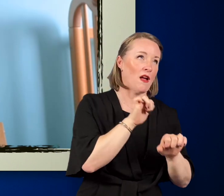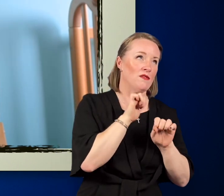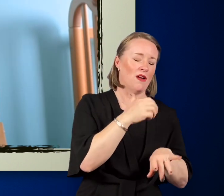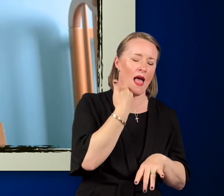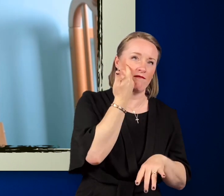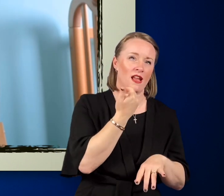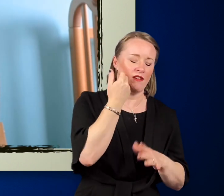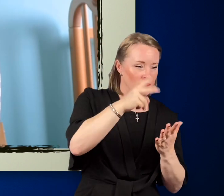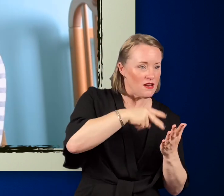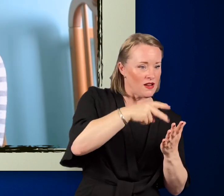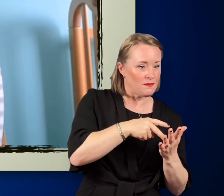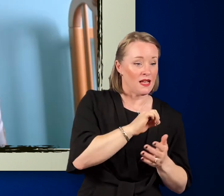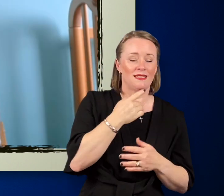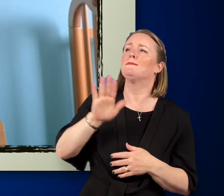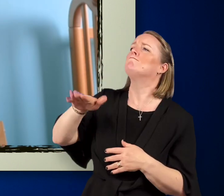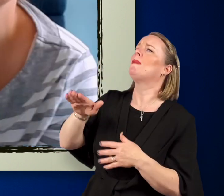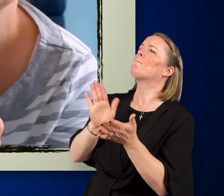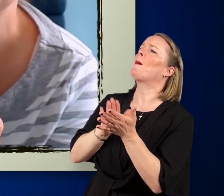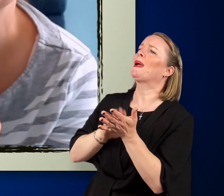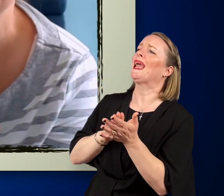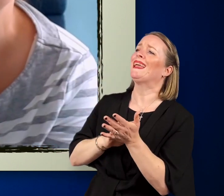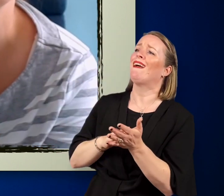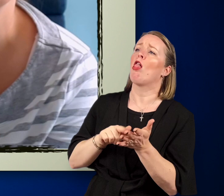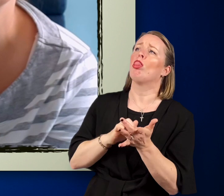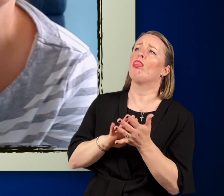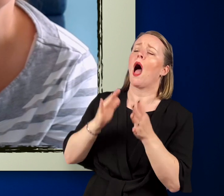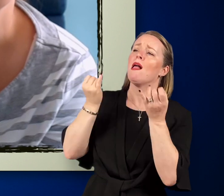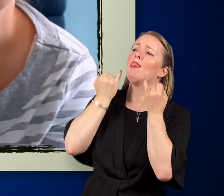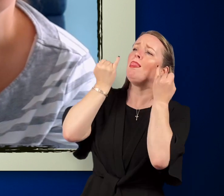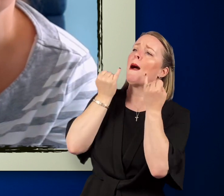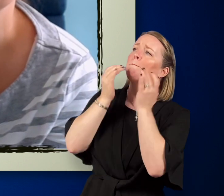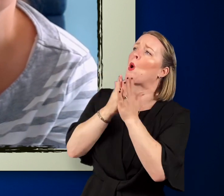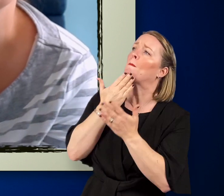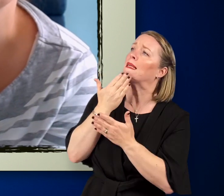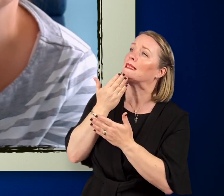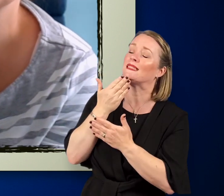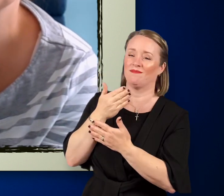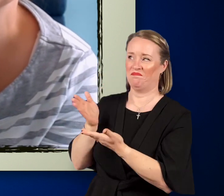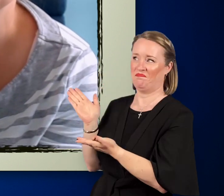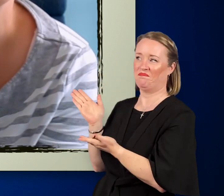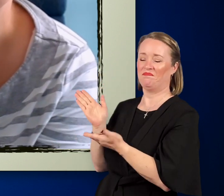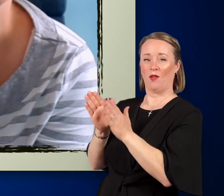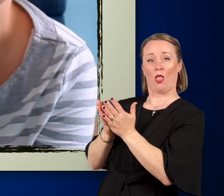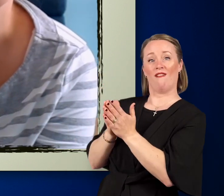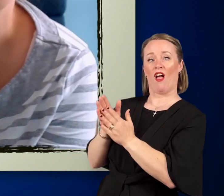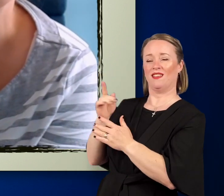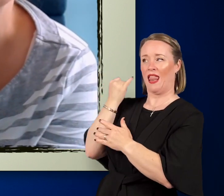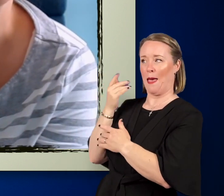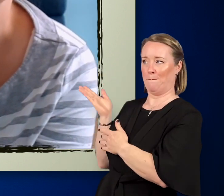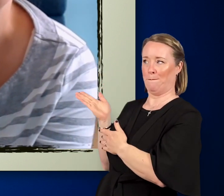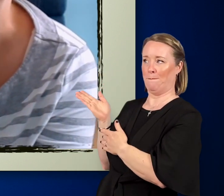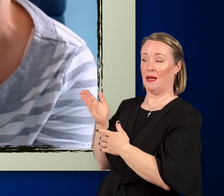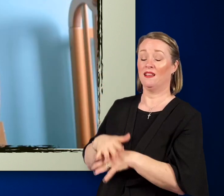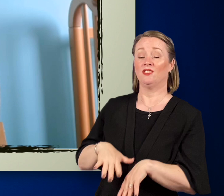now. He calls it the Lamb Book. As you'll see, there's a shepherd and a lamb on the front. And it starts off with, God is my shepherd and I am his